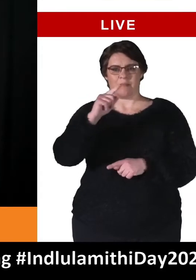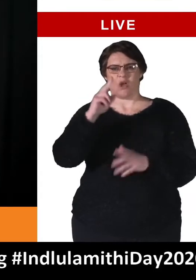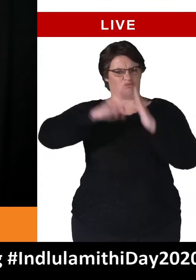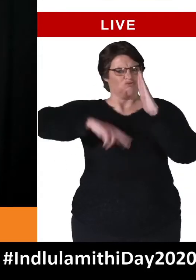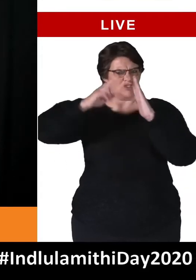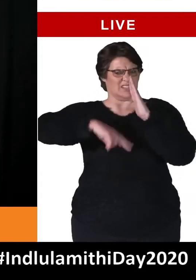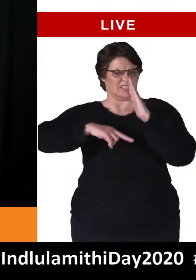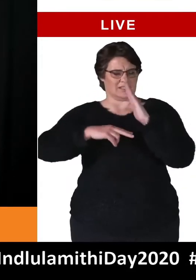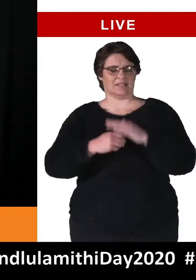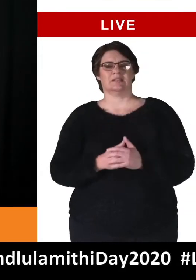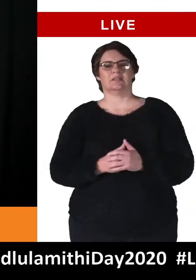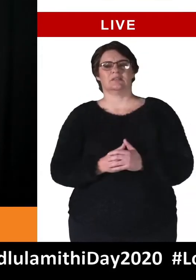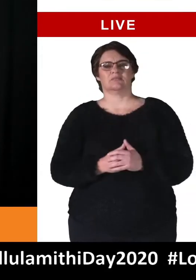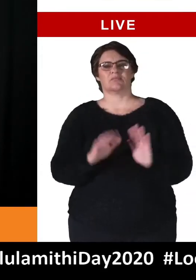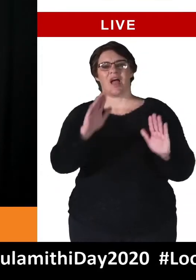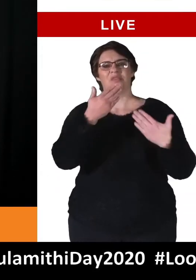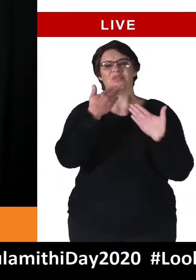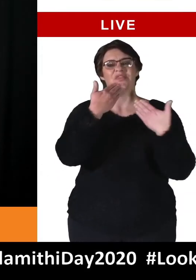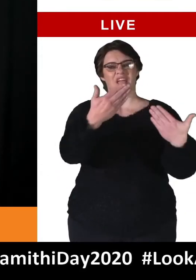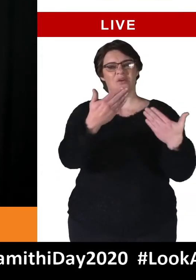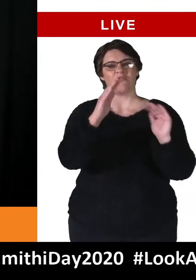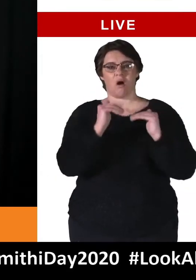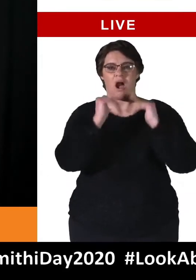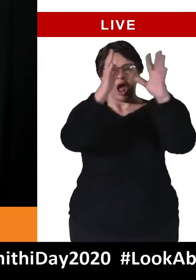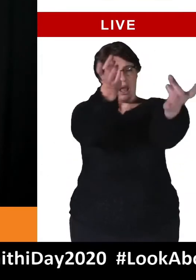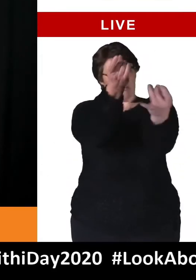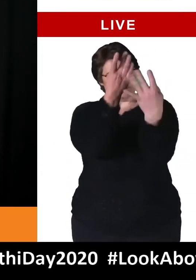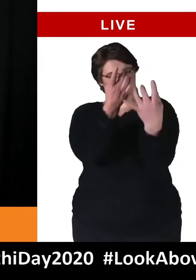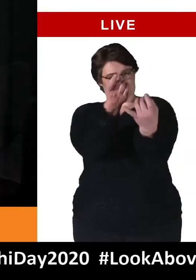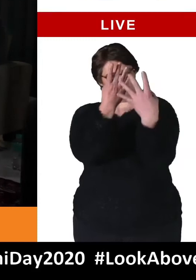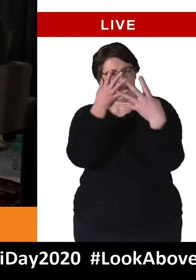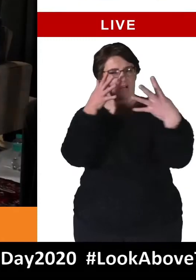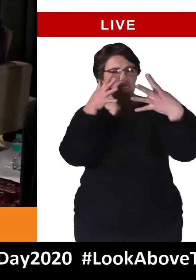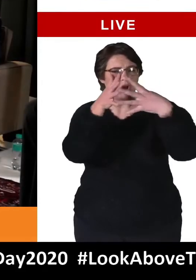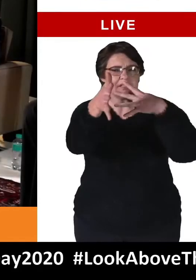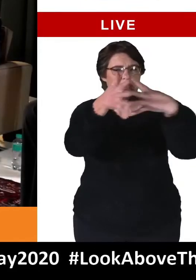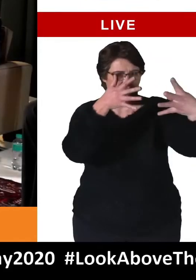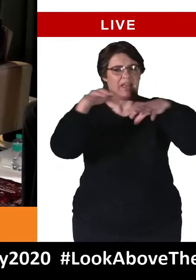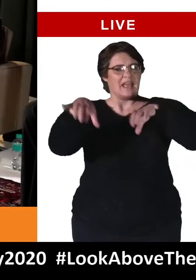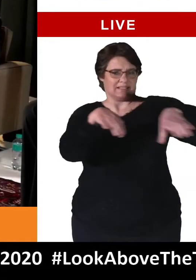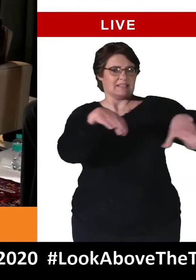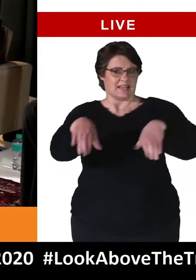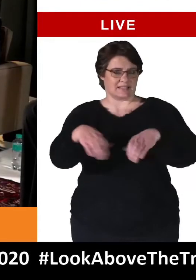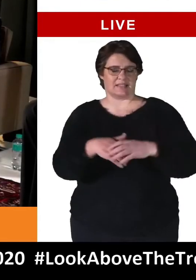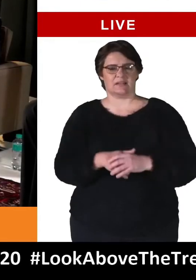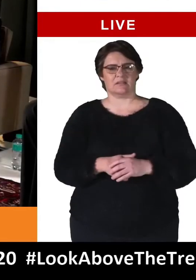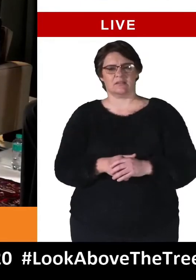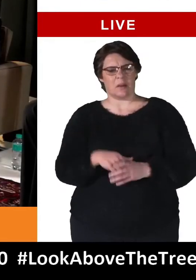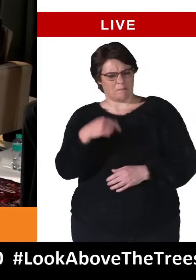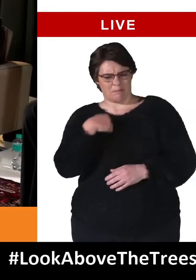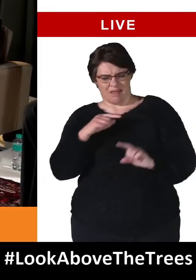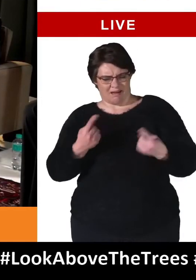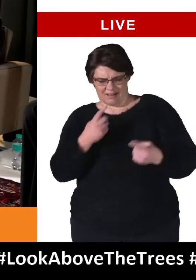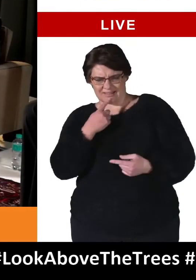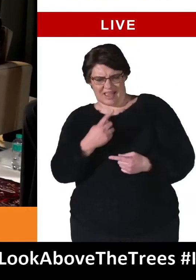aloud. Thank you for the highly informative and transparent exercise. I cannot